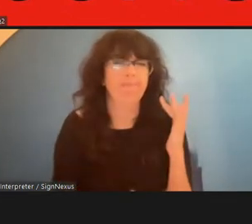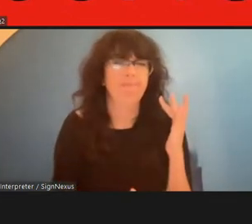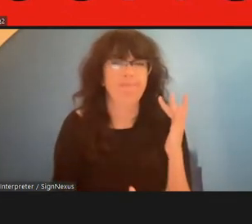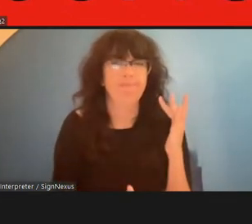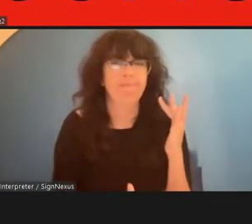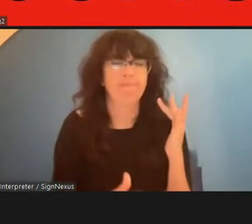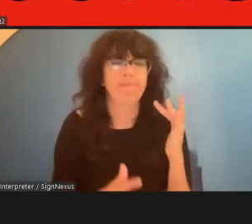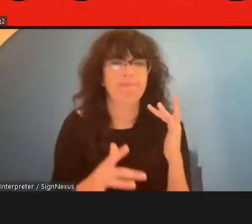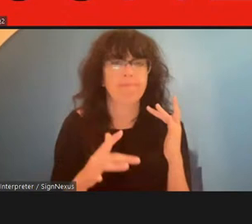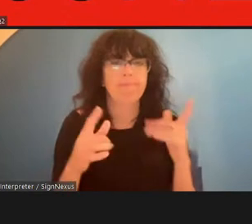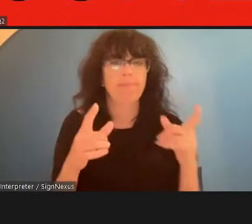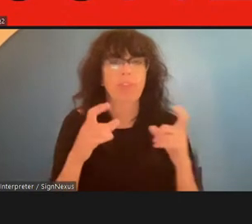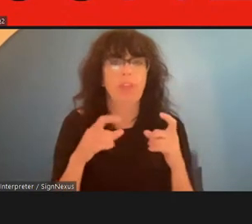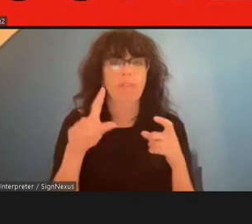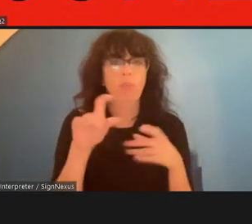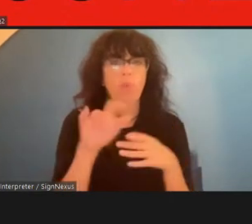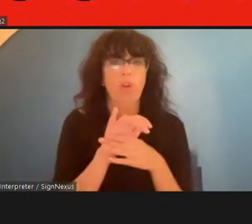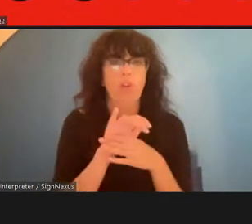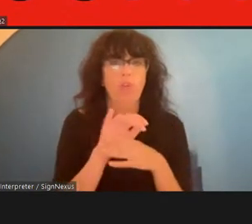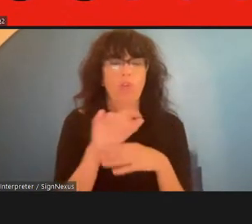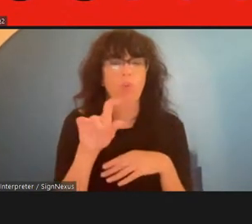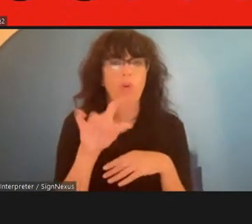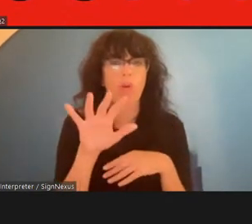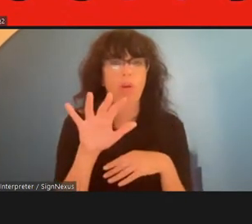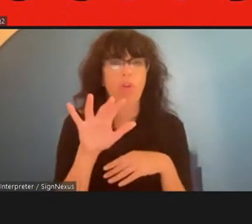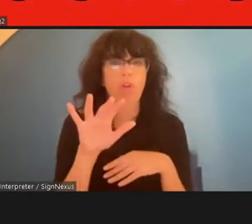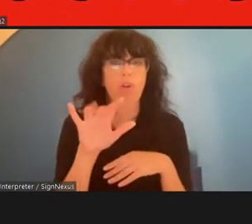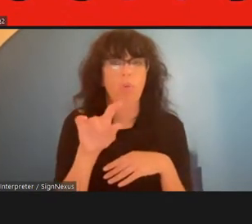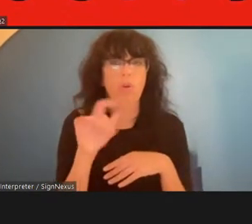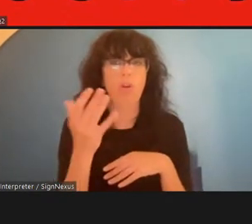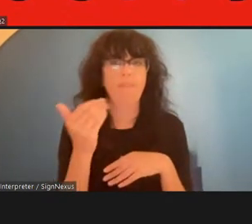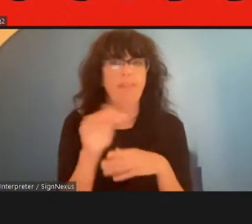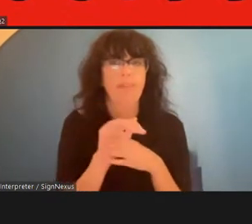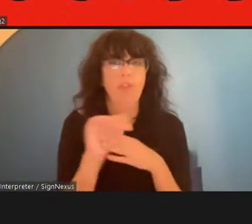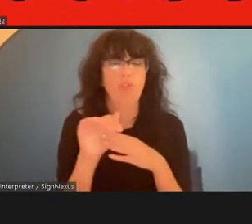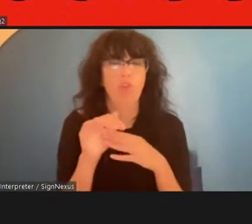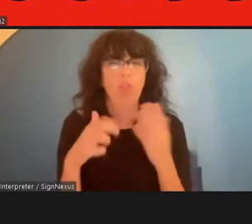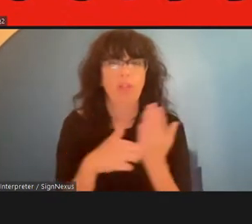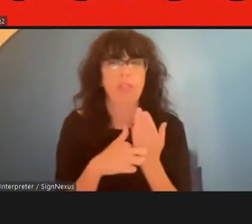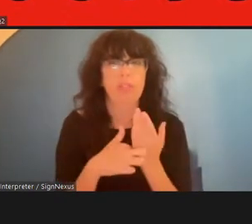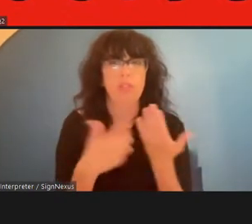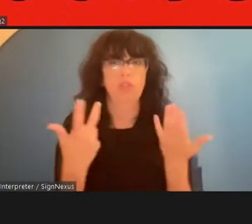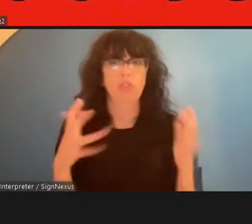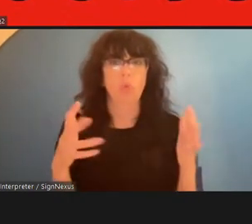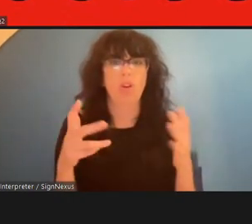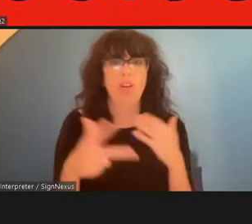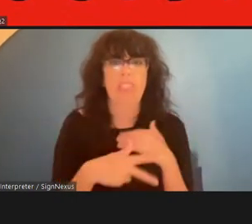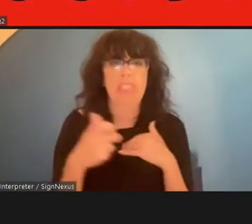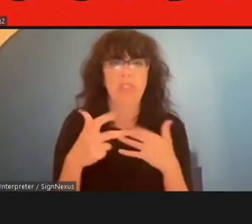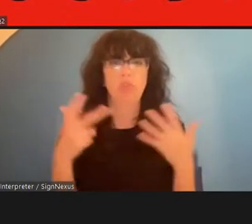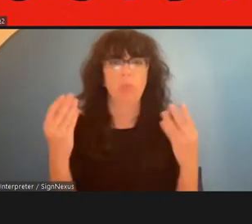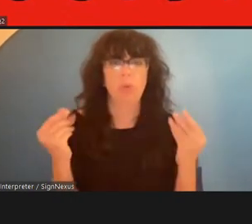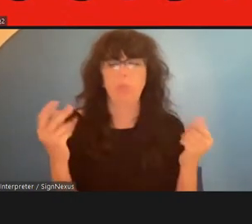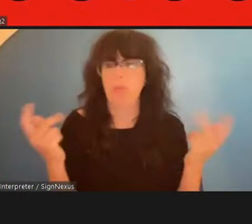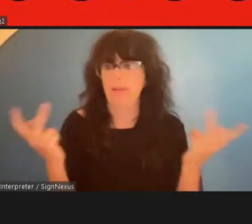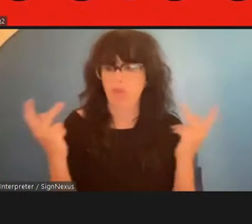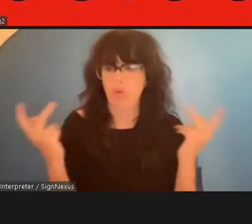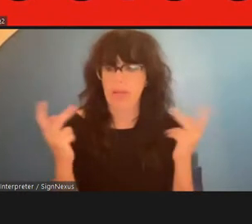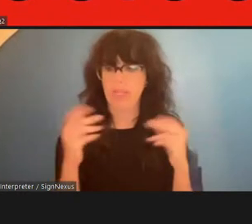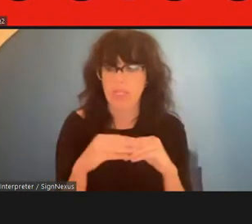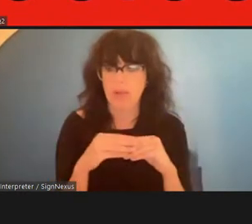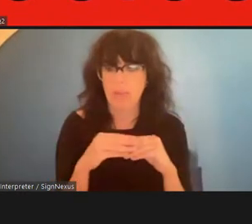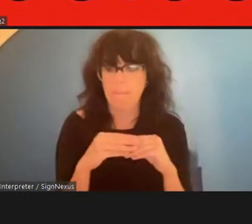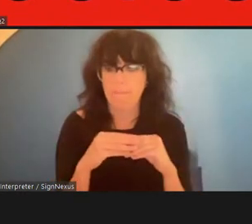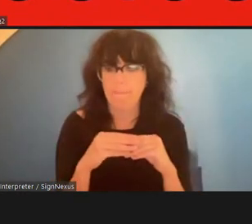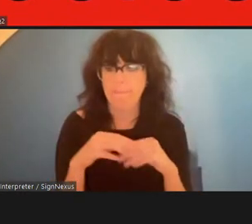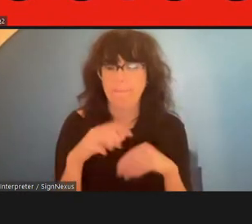and if they give us 100 115 tickets you guys already made so many from us it's time to